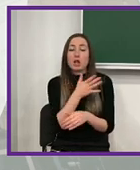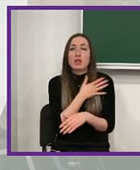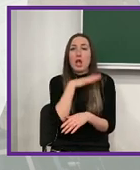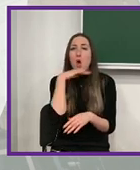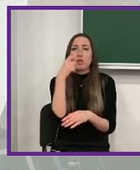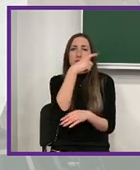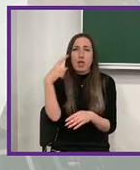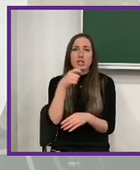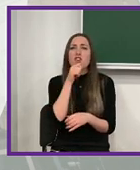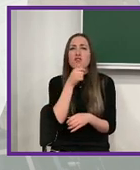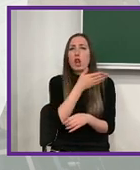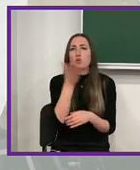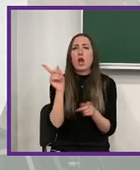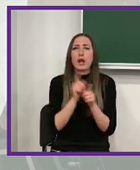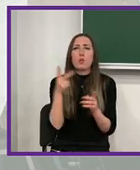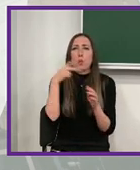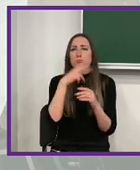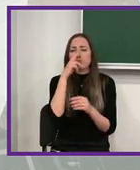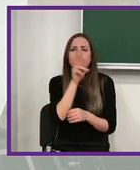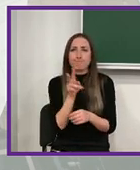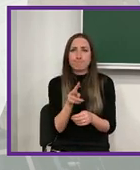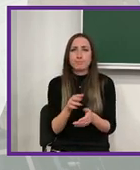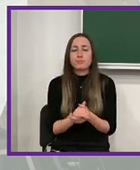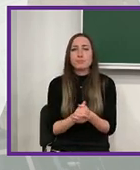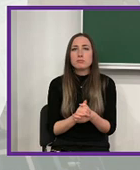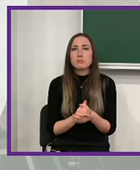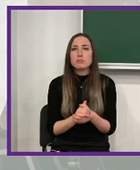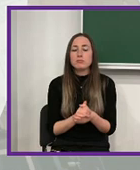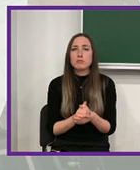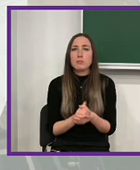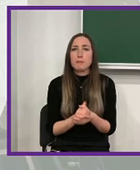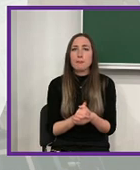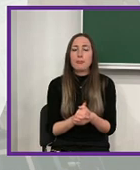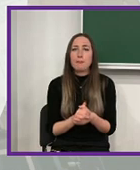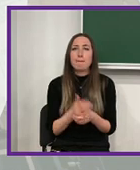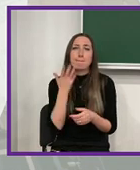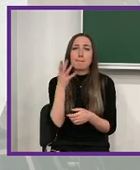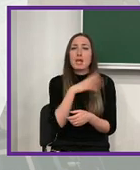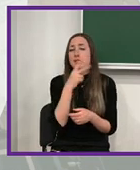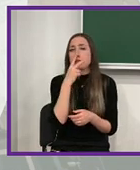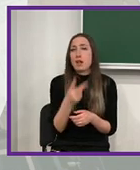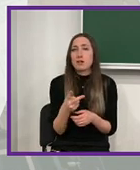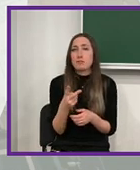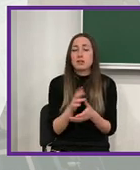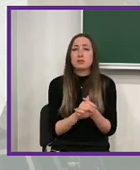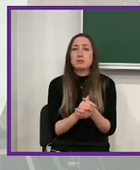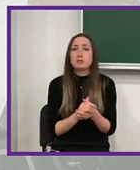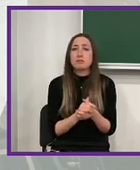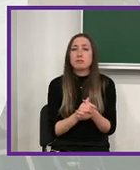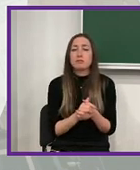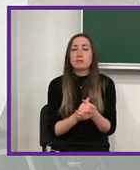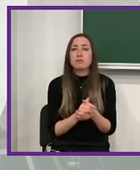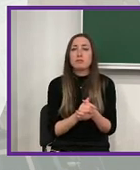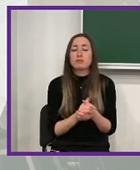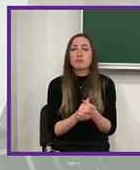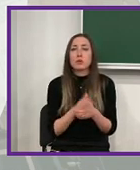one place. So when we kind of look, one of the sentences, one of the phrases